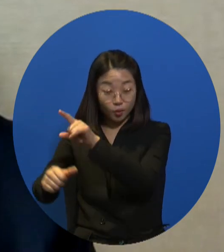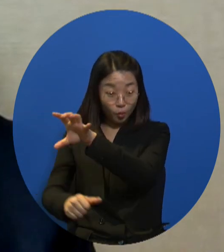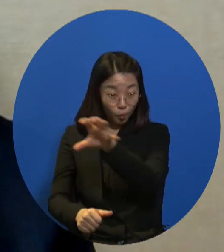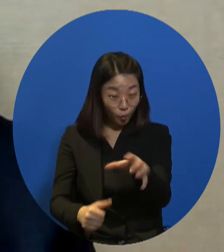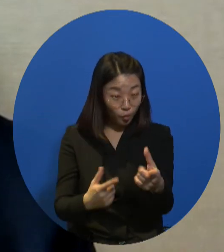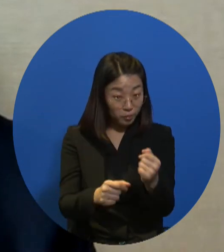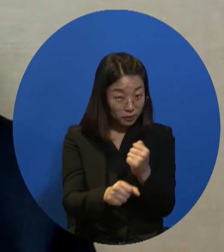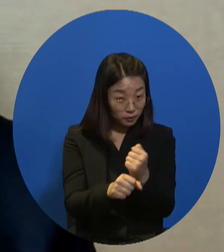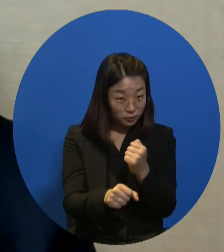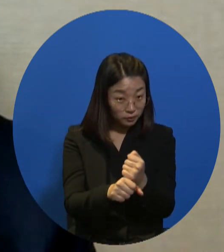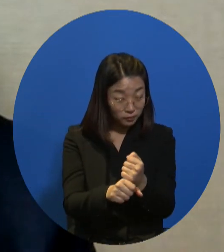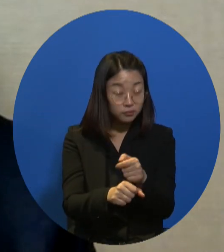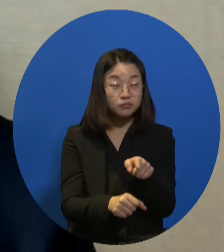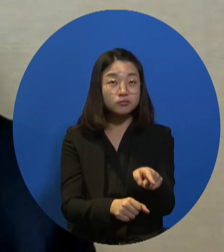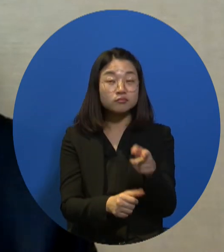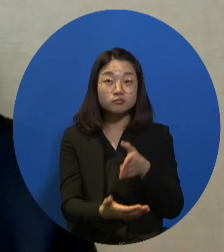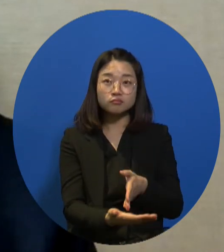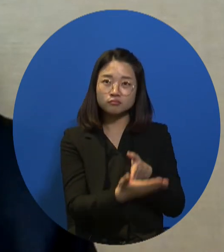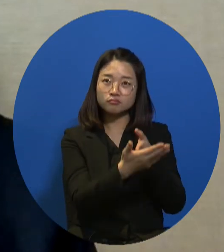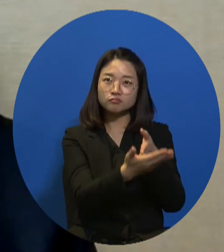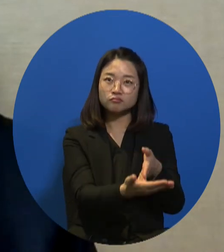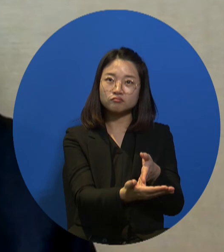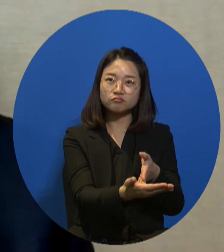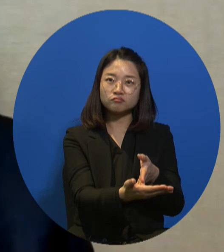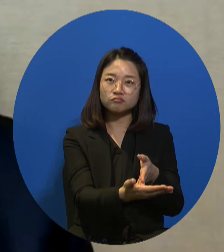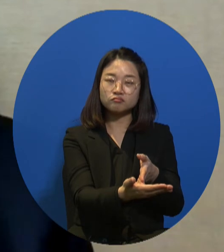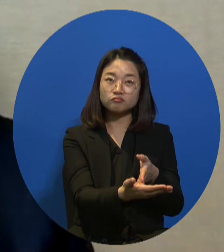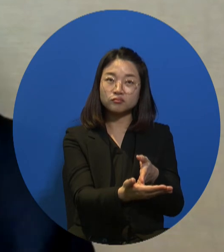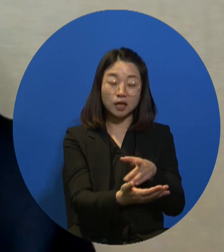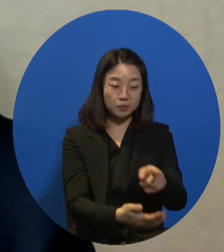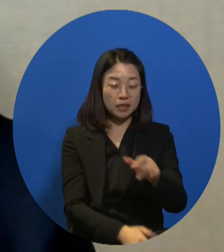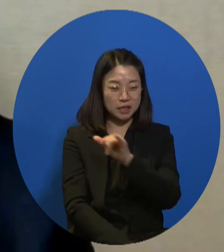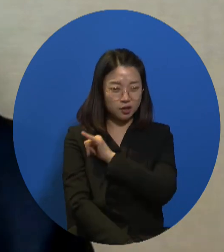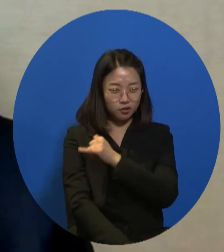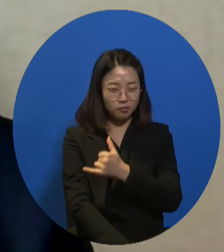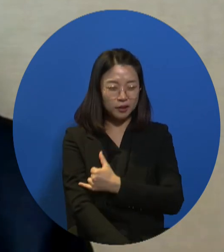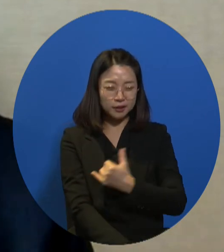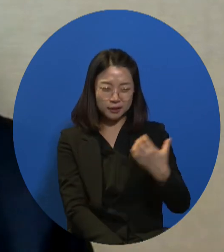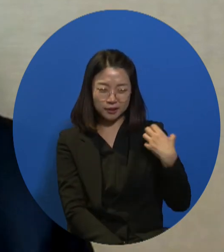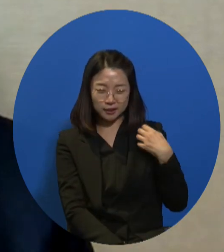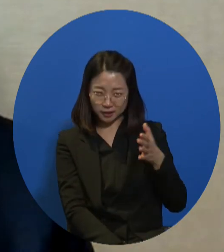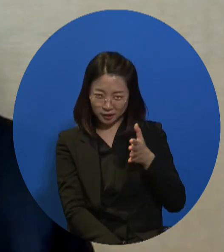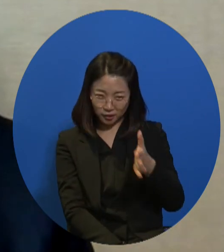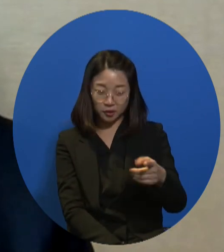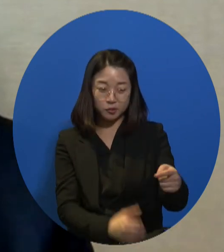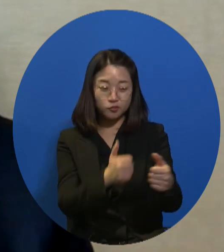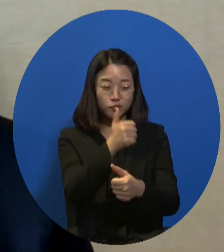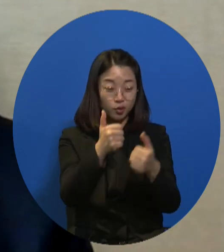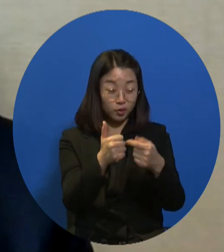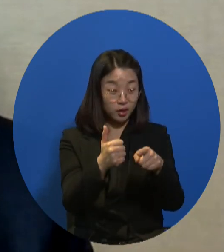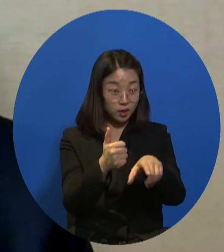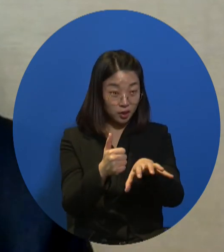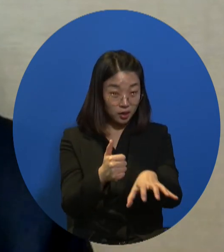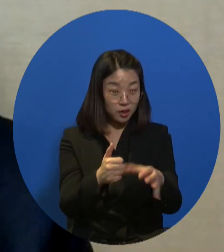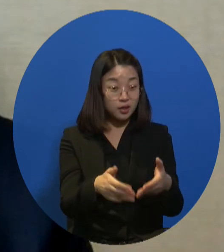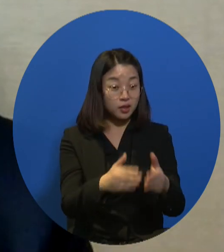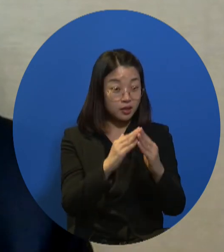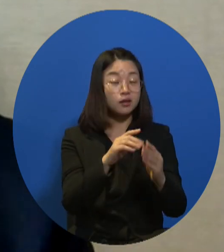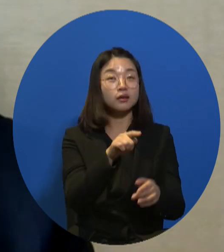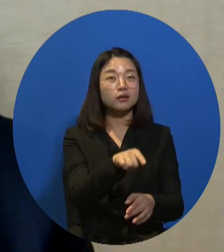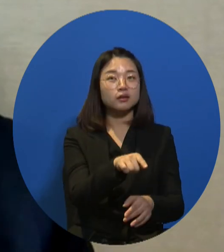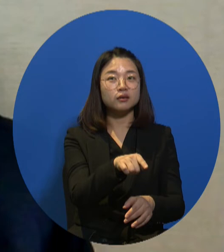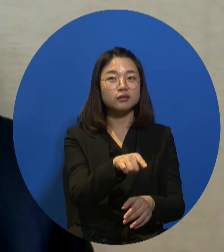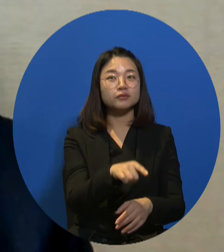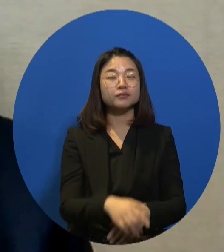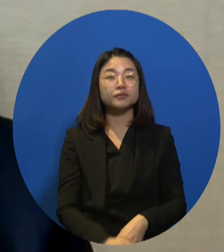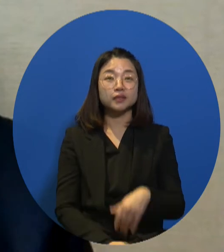course, human rights issues are concerned with various standing committees, partially, but one idea is to